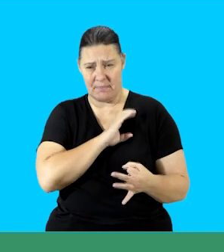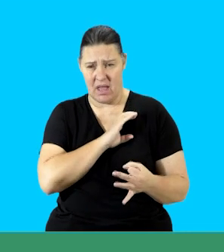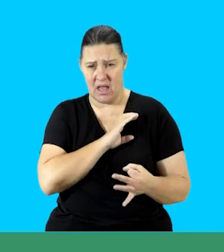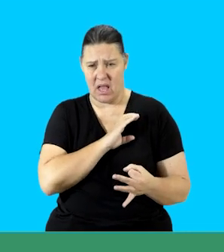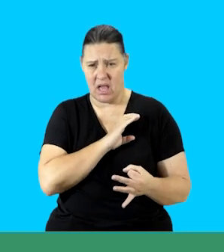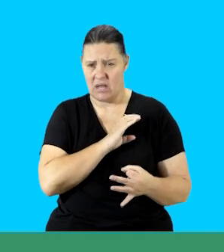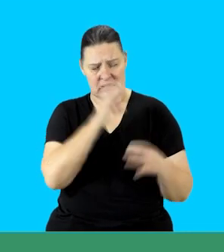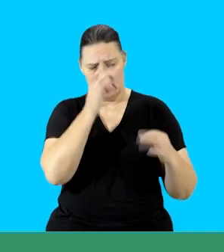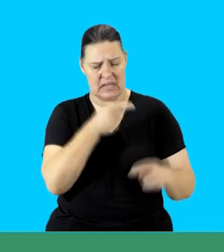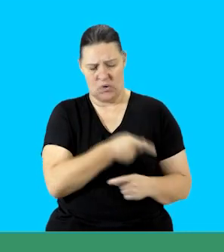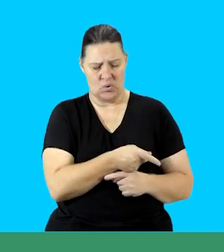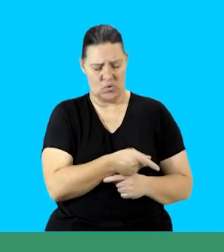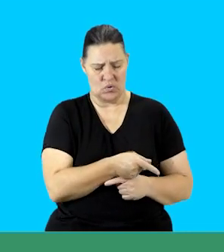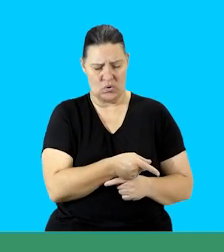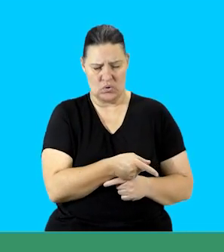cheap rival.